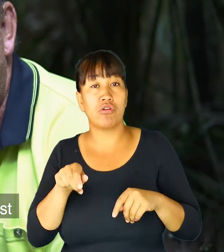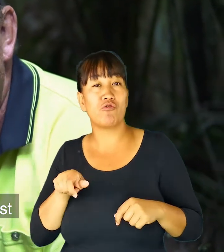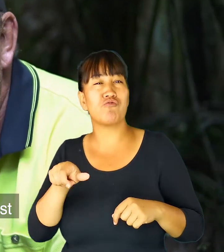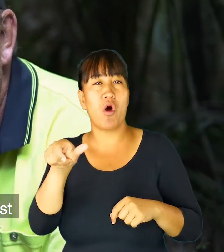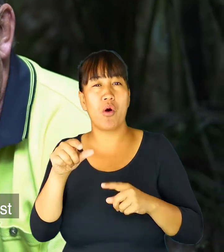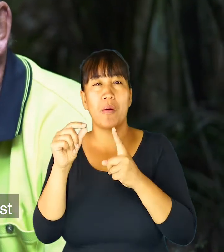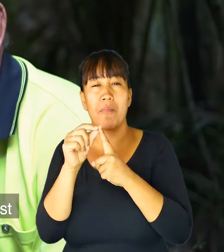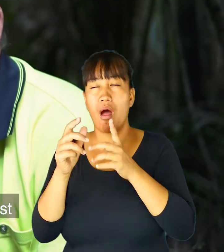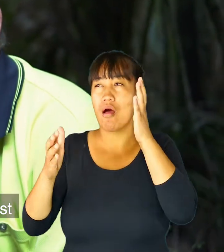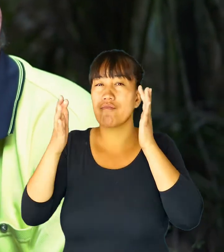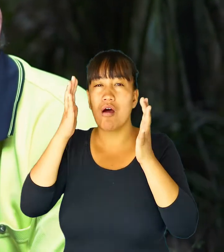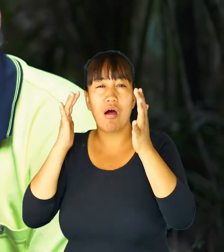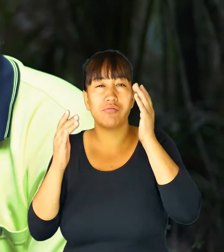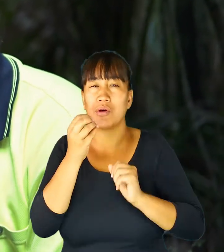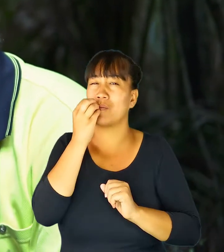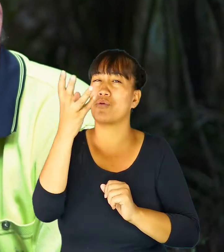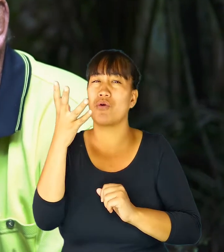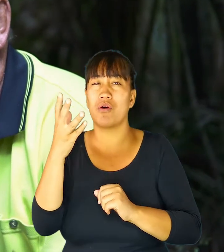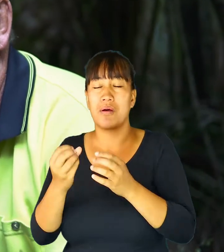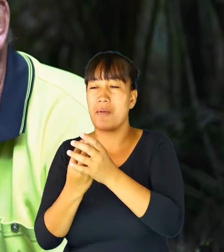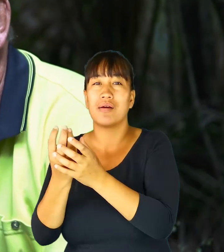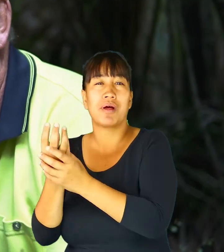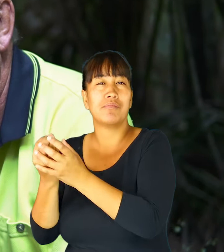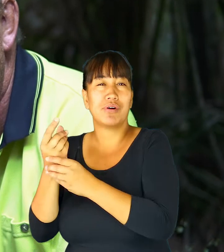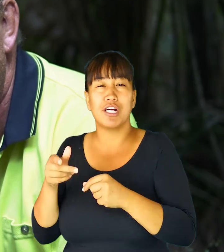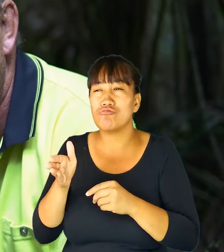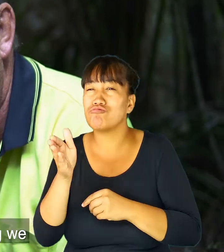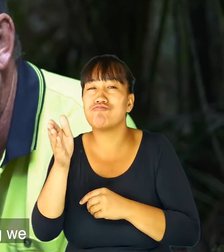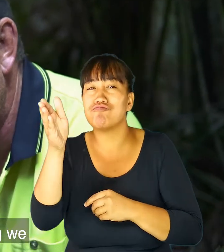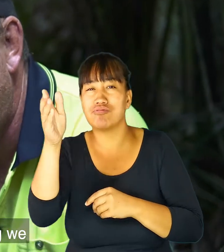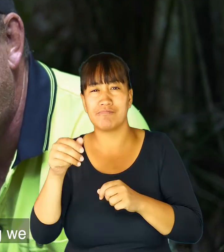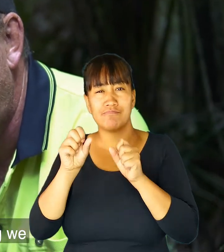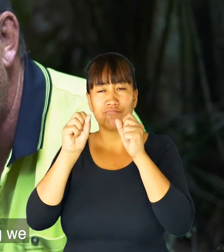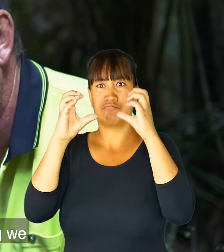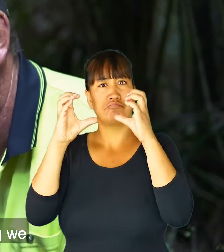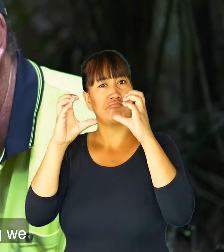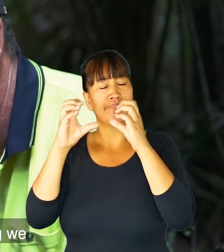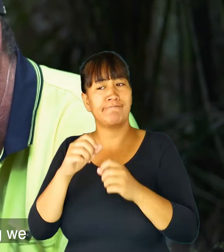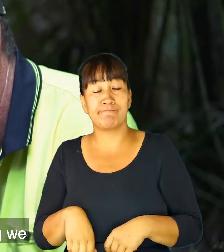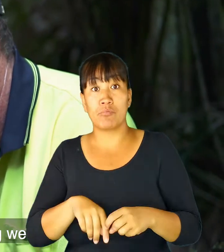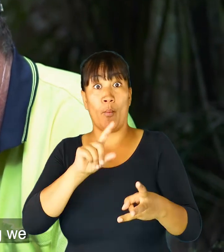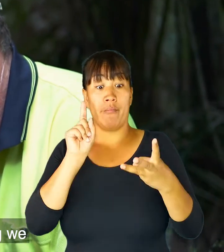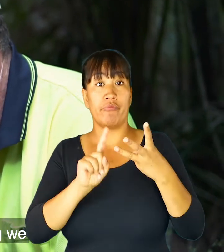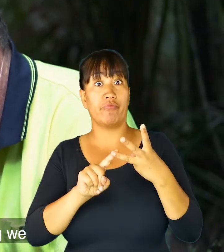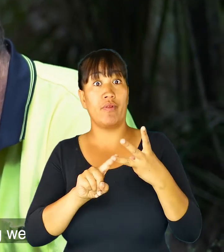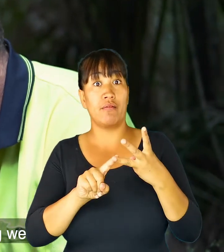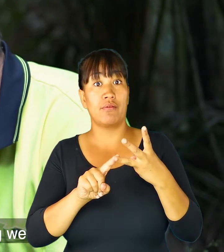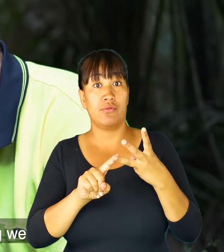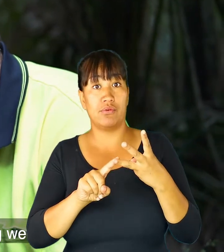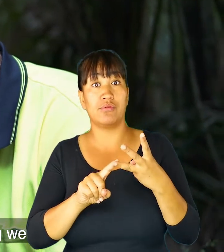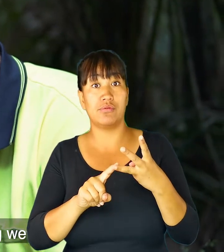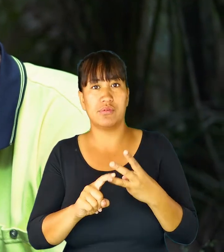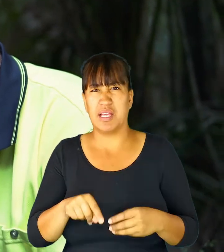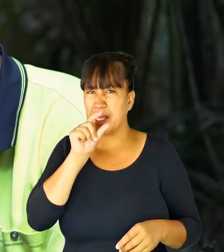forests on the roadsides, and their all-time favourite was the pampas and the gorse. So that was a bit of an eye-opener to us.